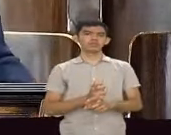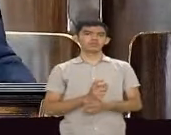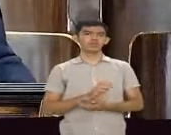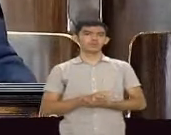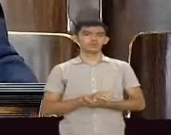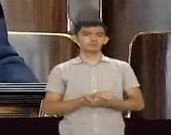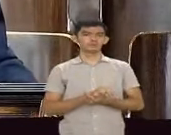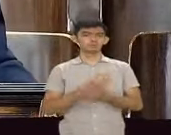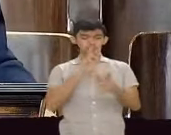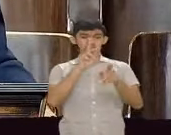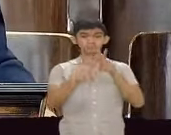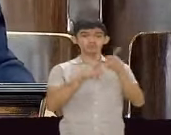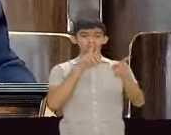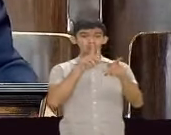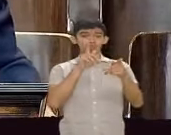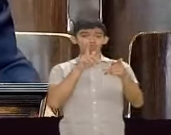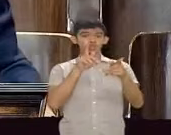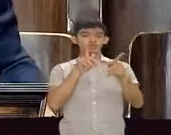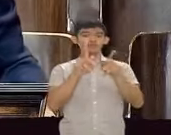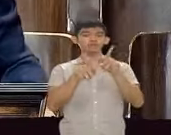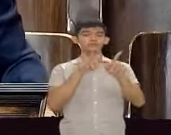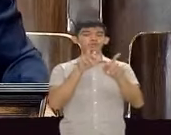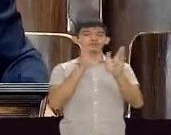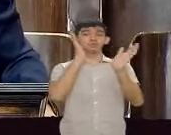serve the Lord in spite of their